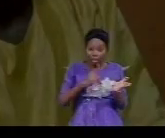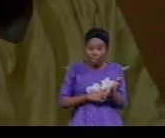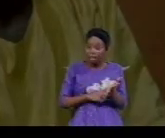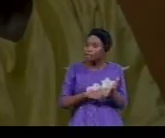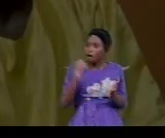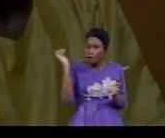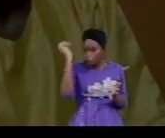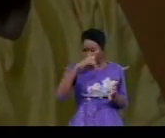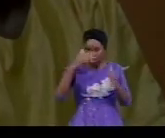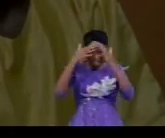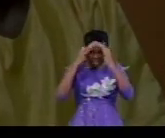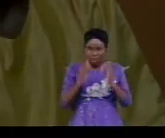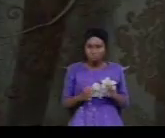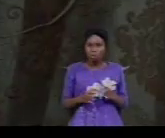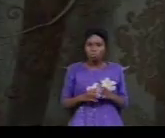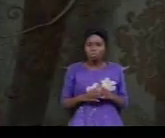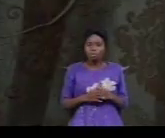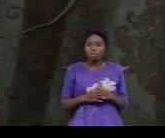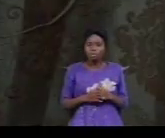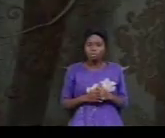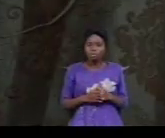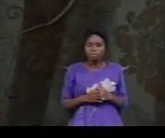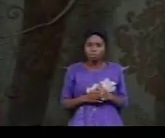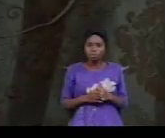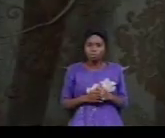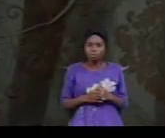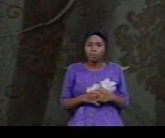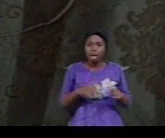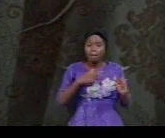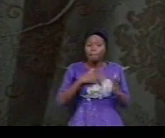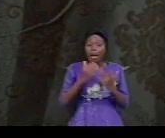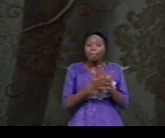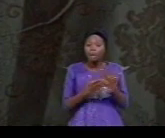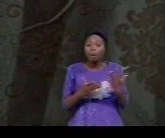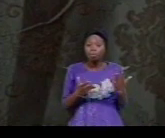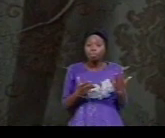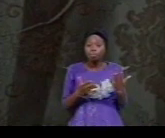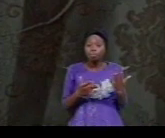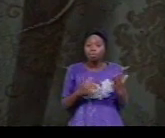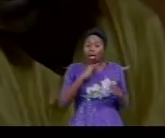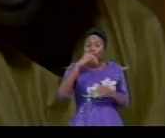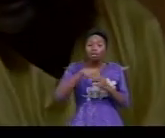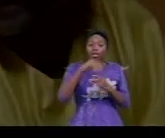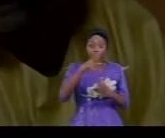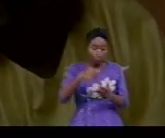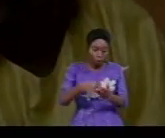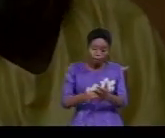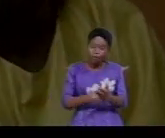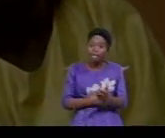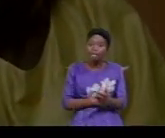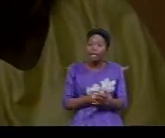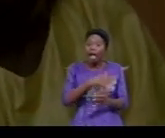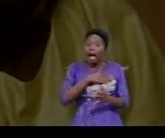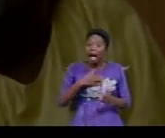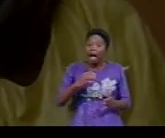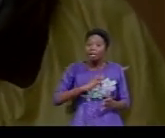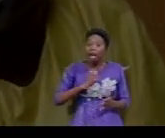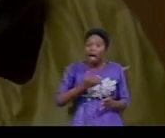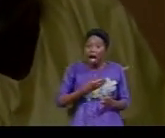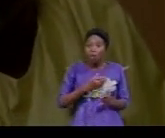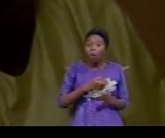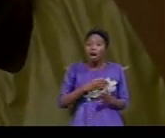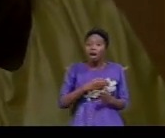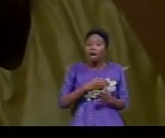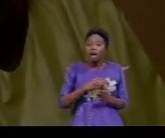are a kid from a palace. My blood runs in your vein. Our deal was sealed with your